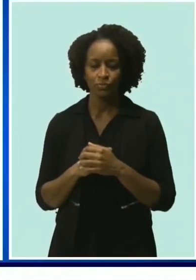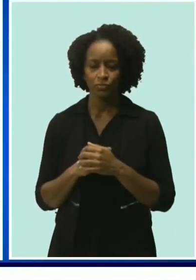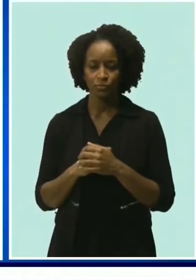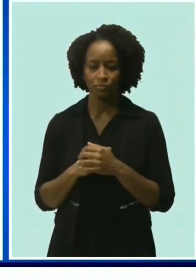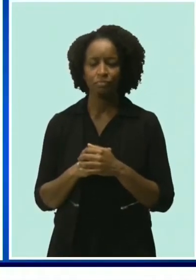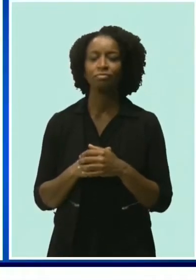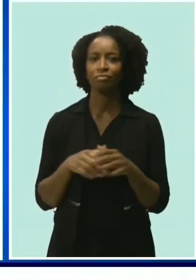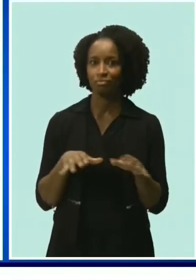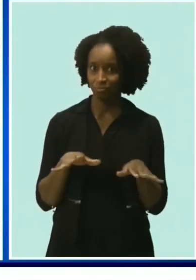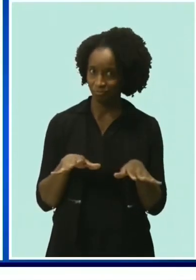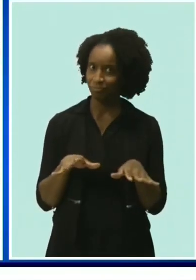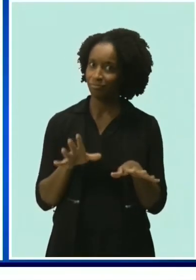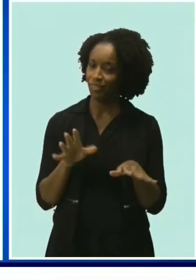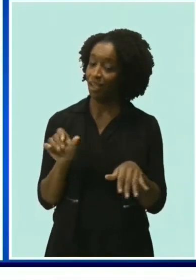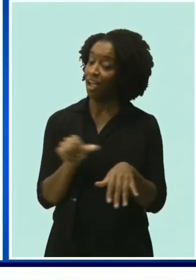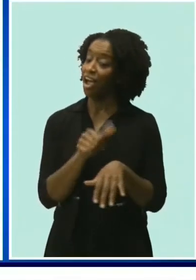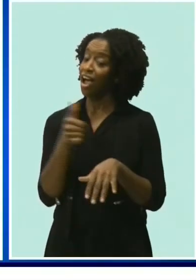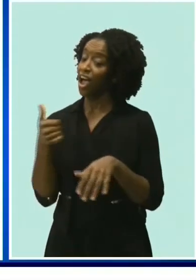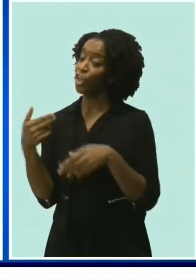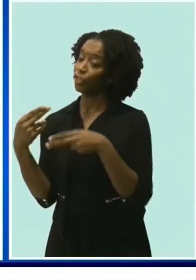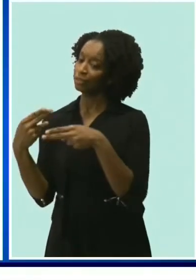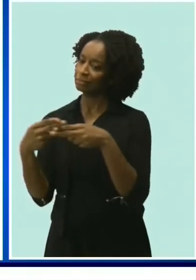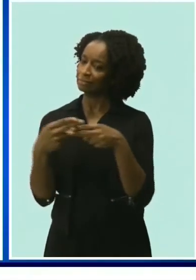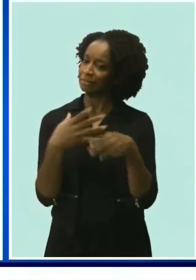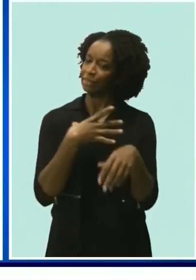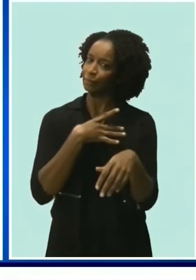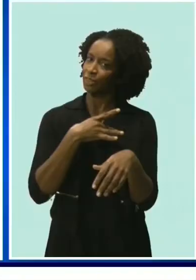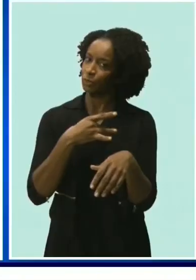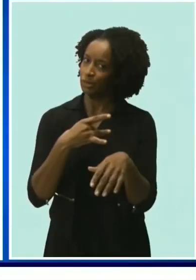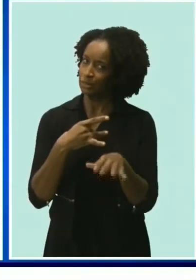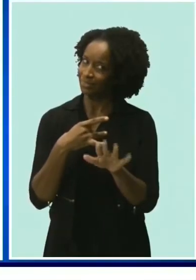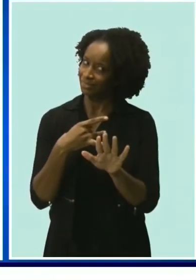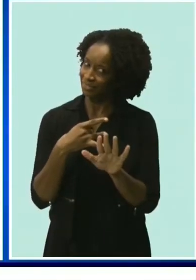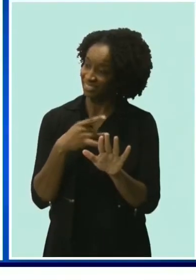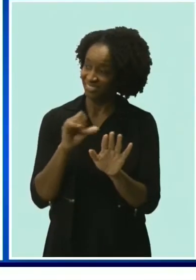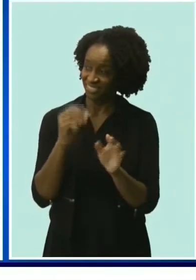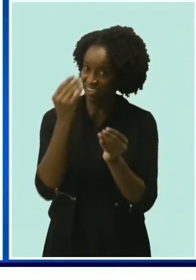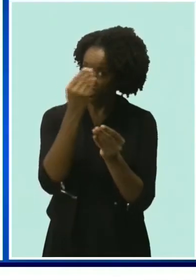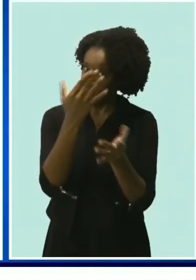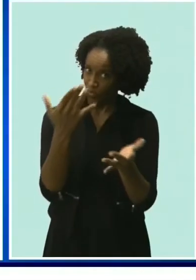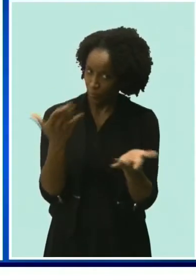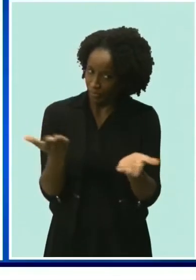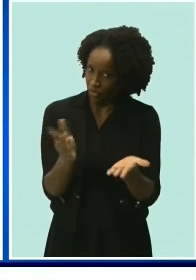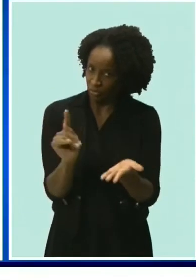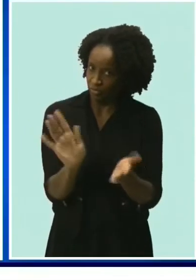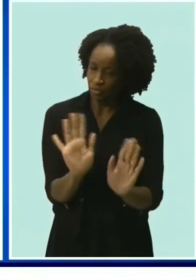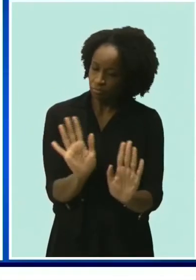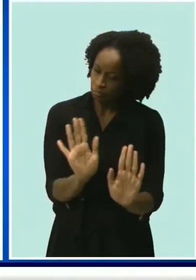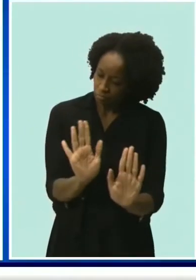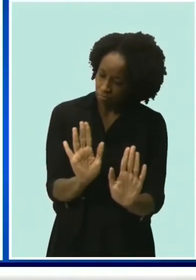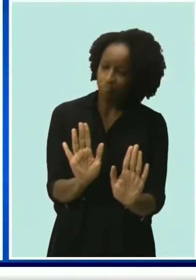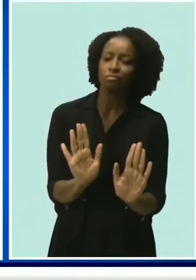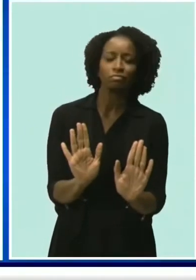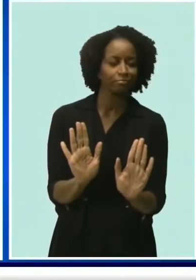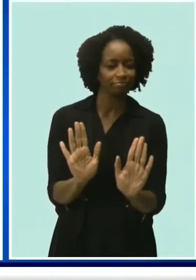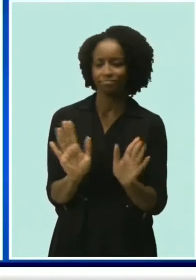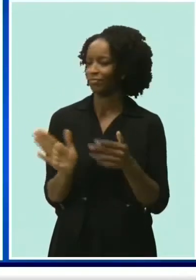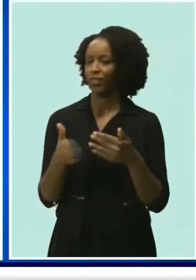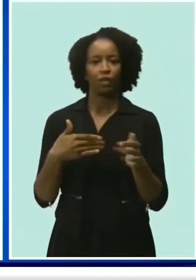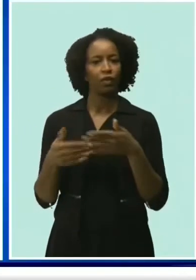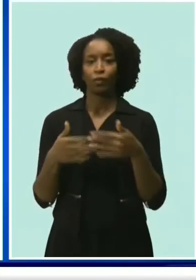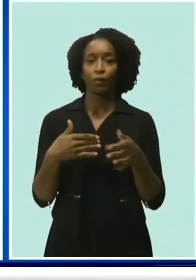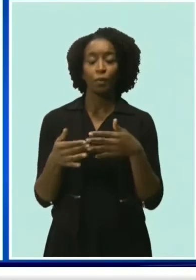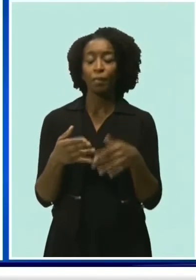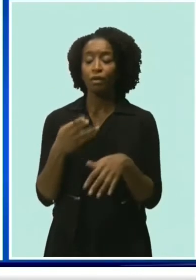other interesting ones, but they simply weren't suitable for TV. Nevertheless, there's no doubt that when it comes